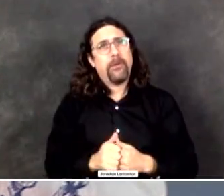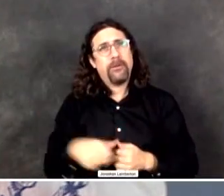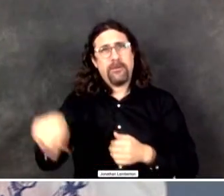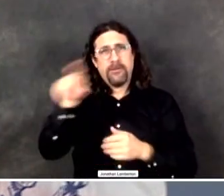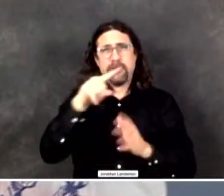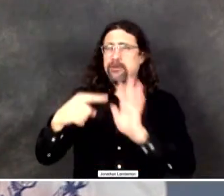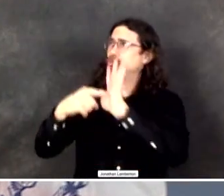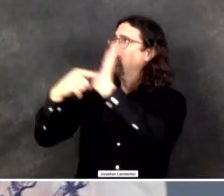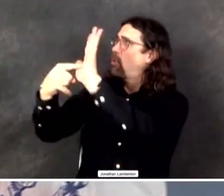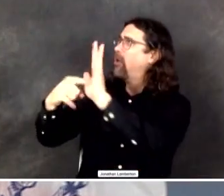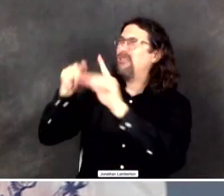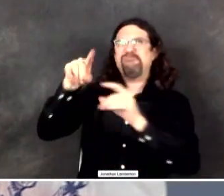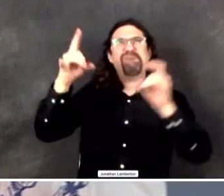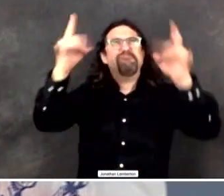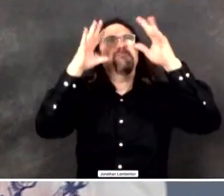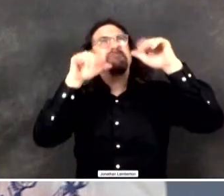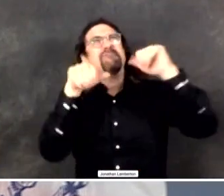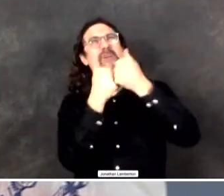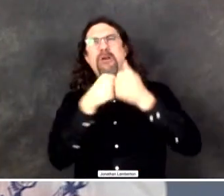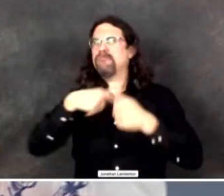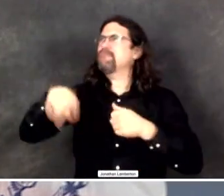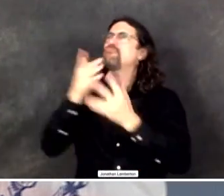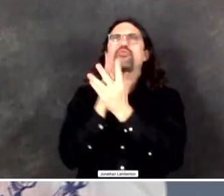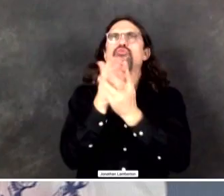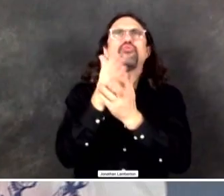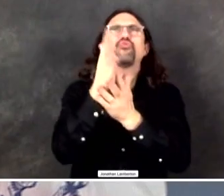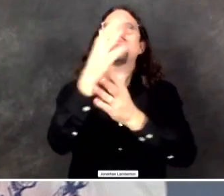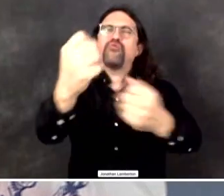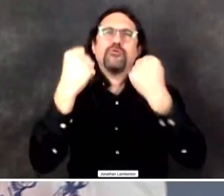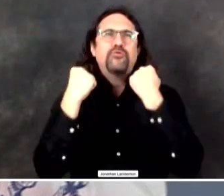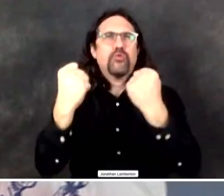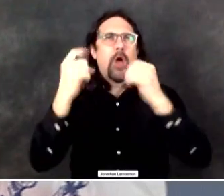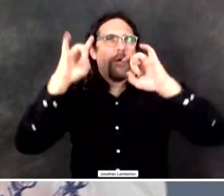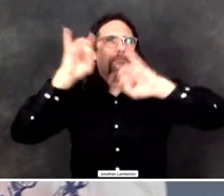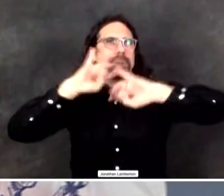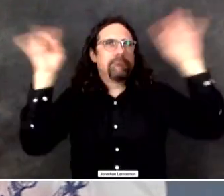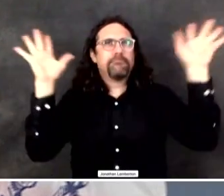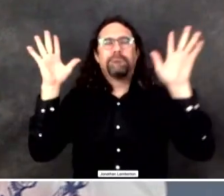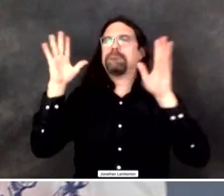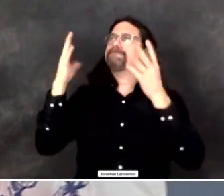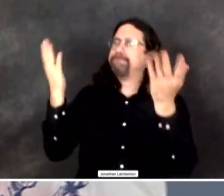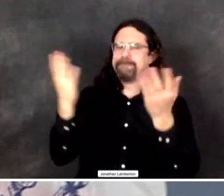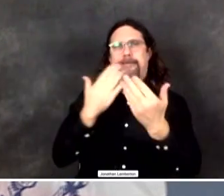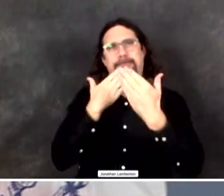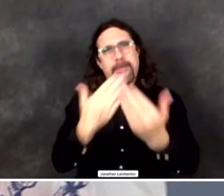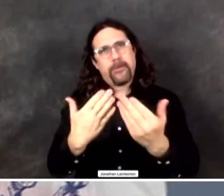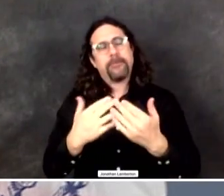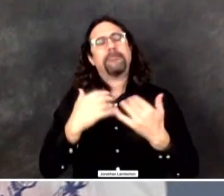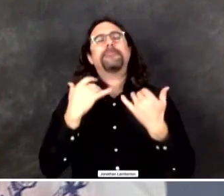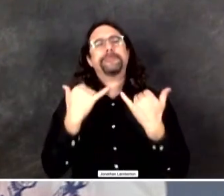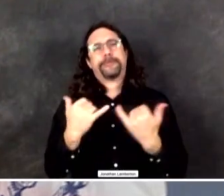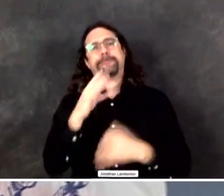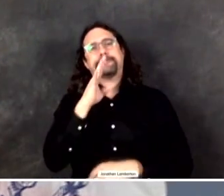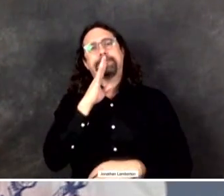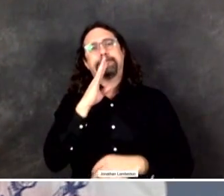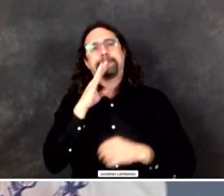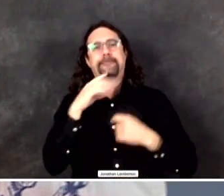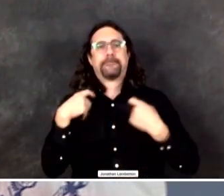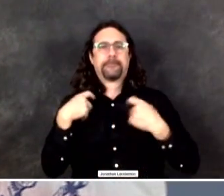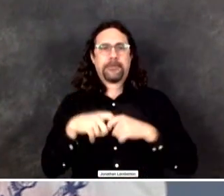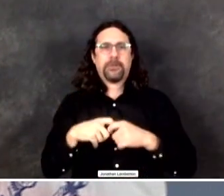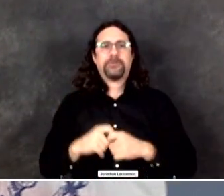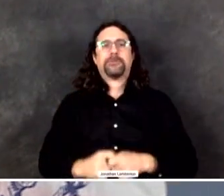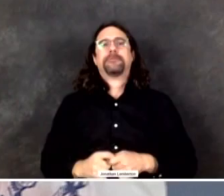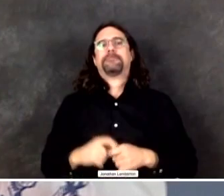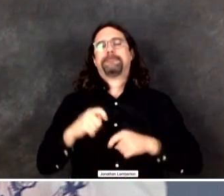Spanish, just a quick summary. No hay nada más valioso que